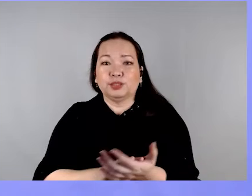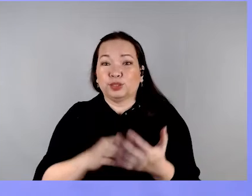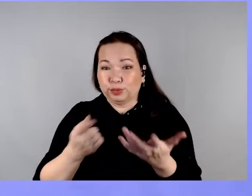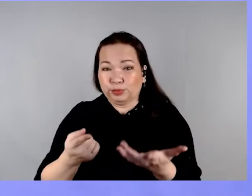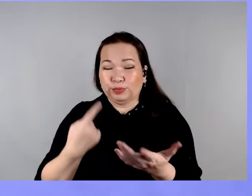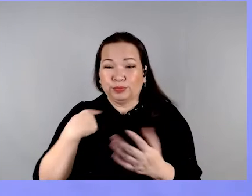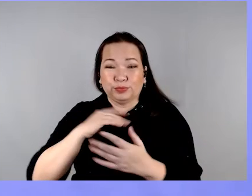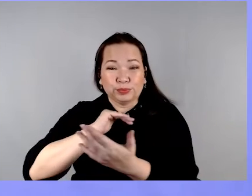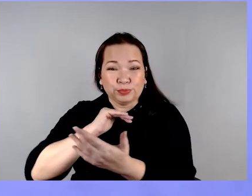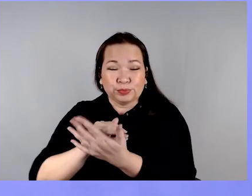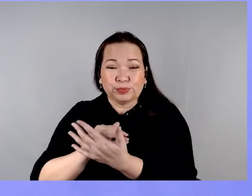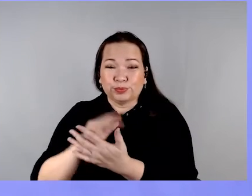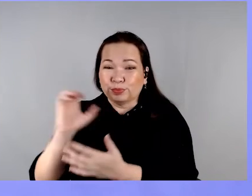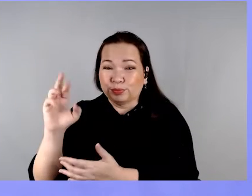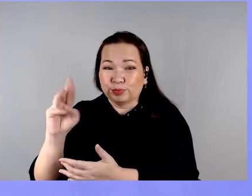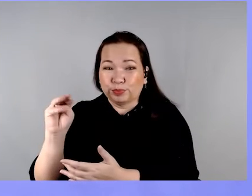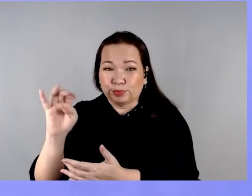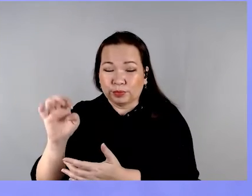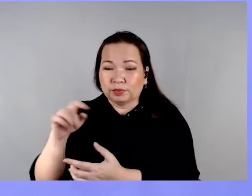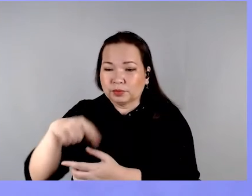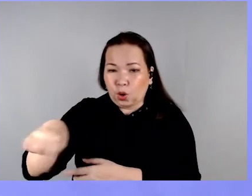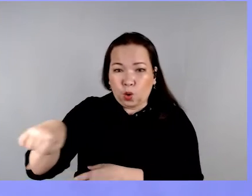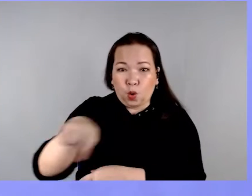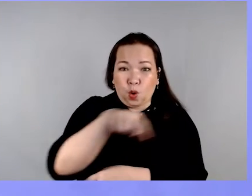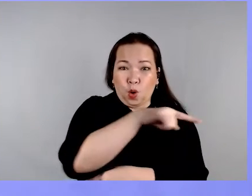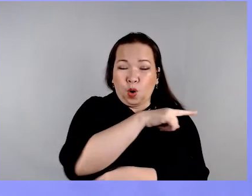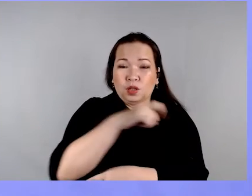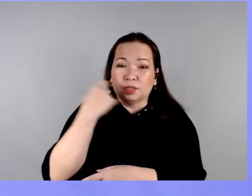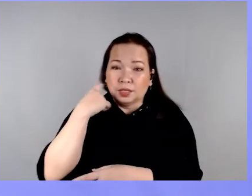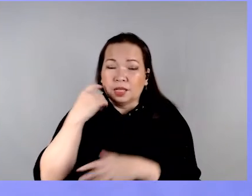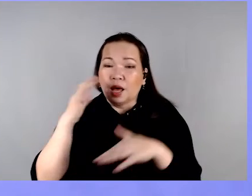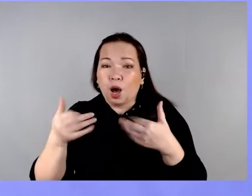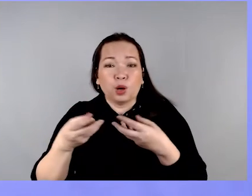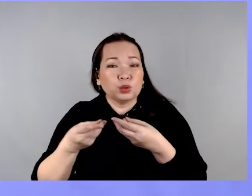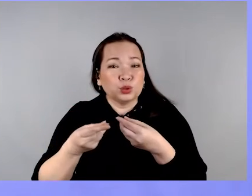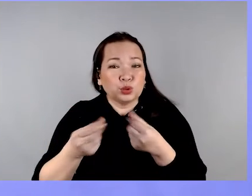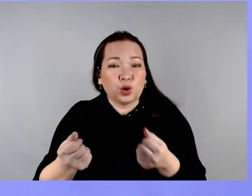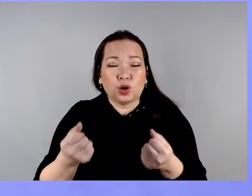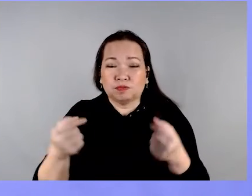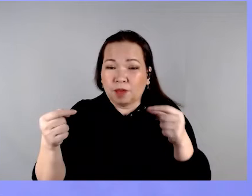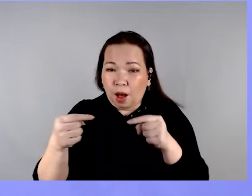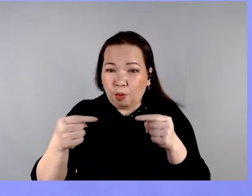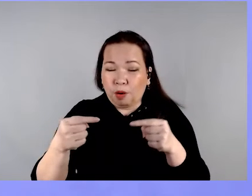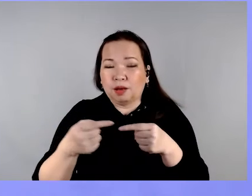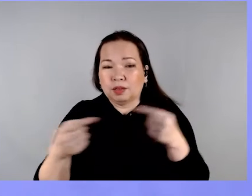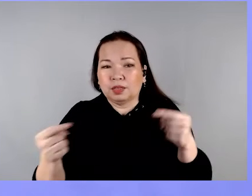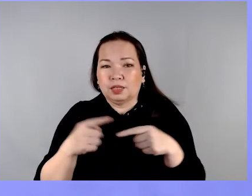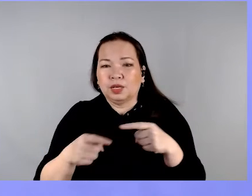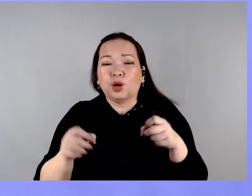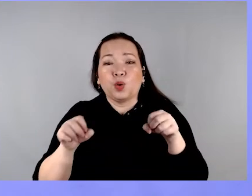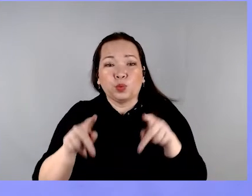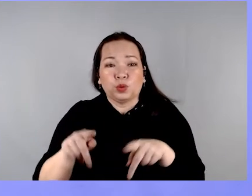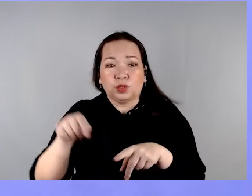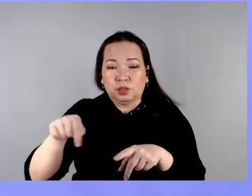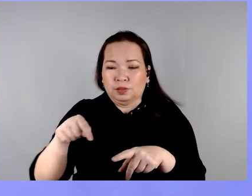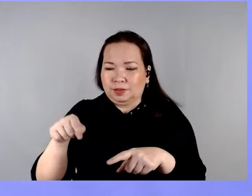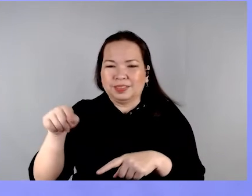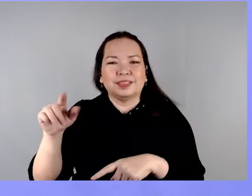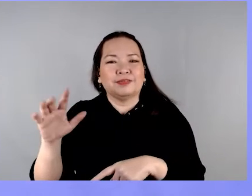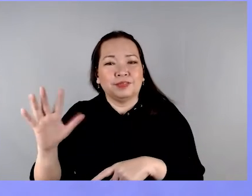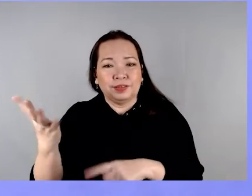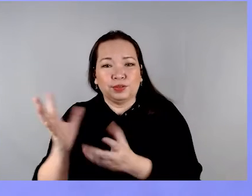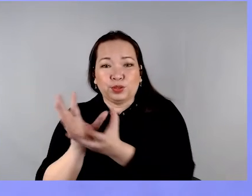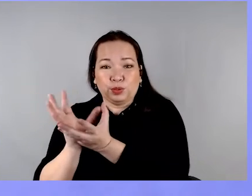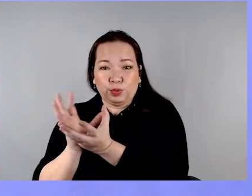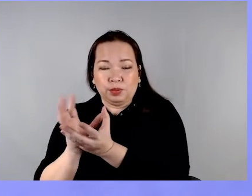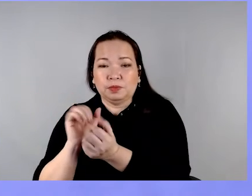Aside from crime prevention, the practice of restorative justice in all types of dispute resolutions is an opportunity only available